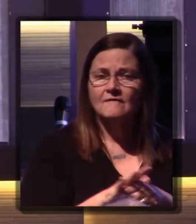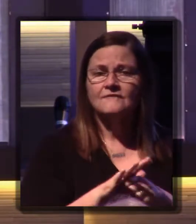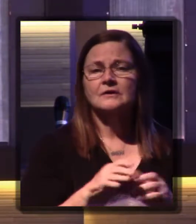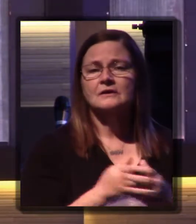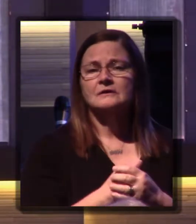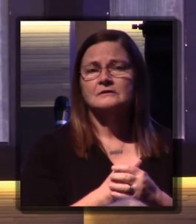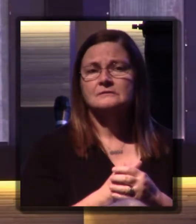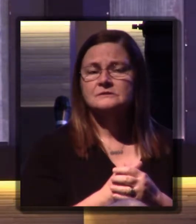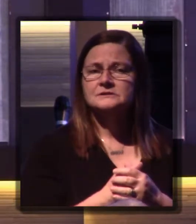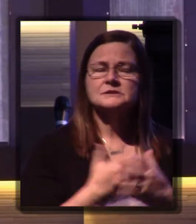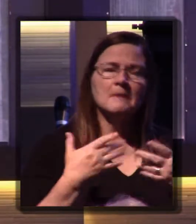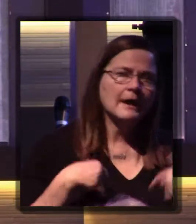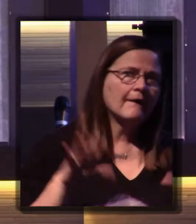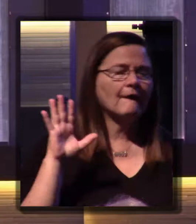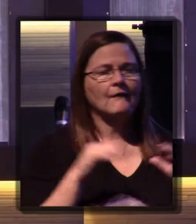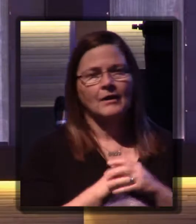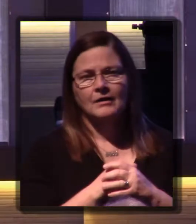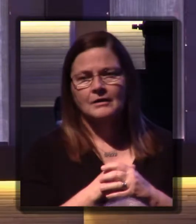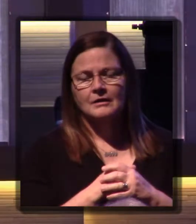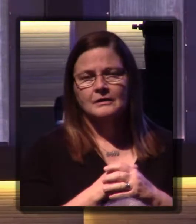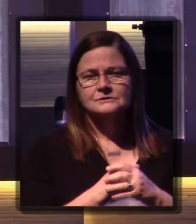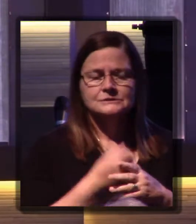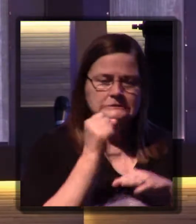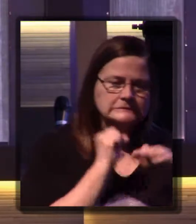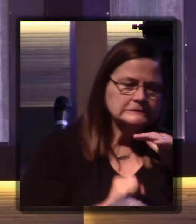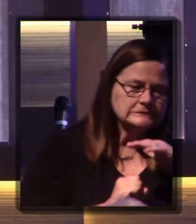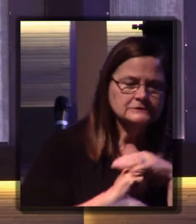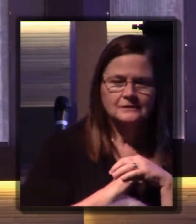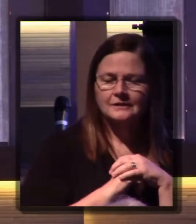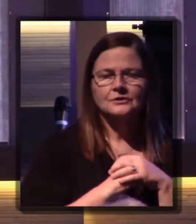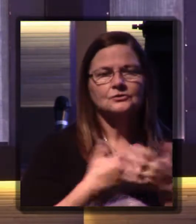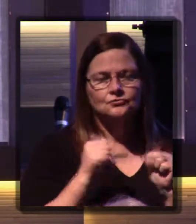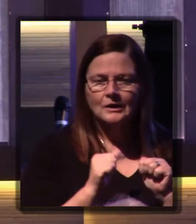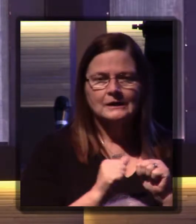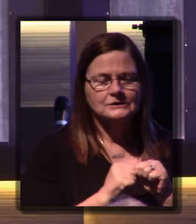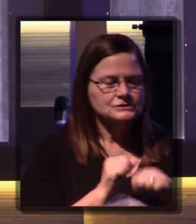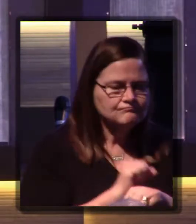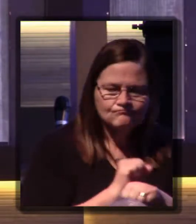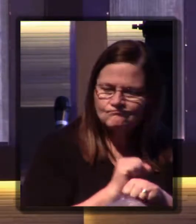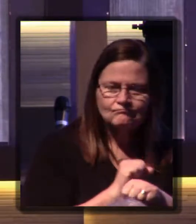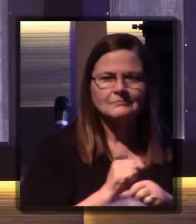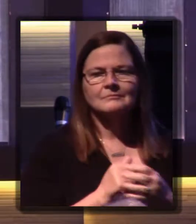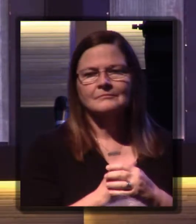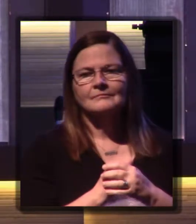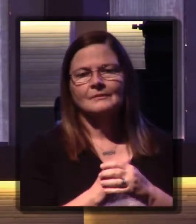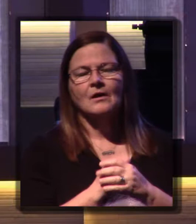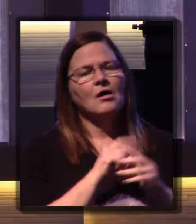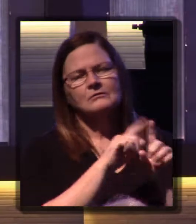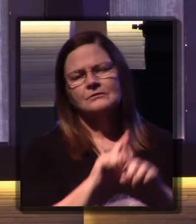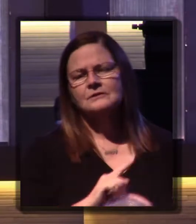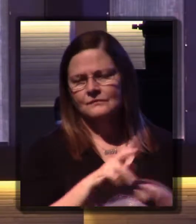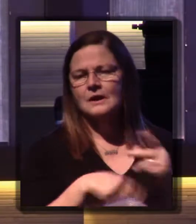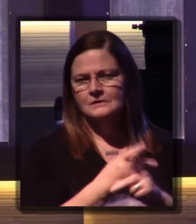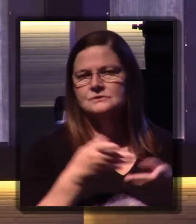despair, giving up, retreating, just keeping your head down, trying to stay out of trouble. All different